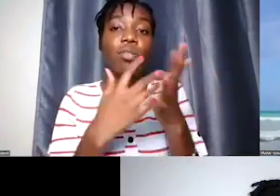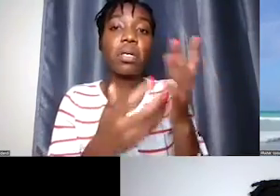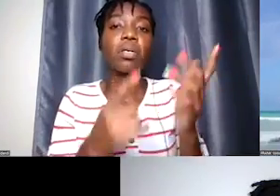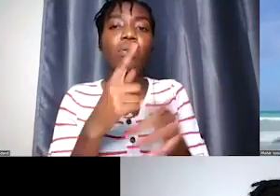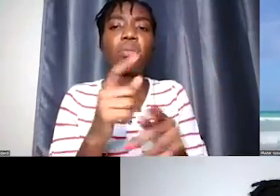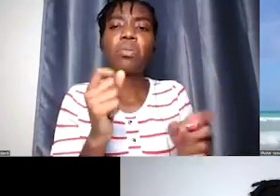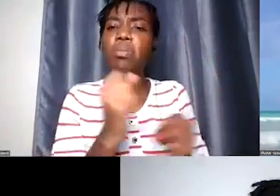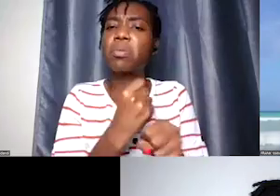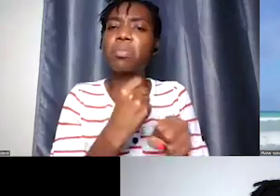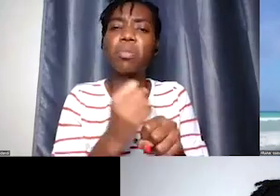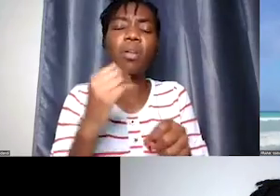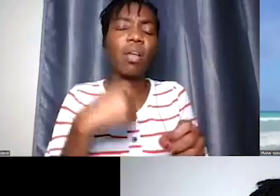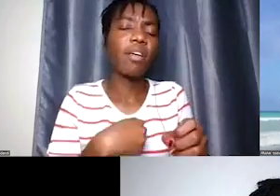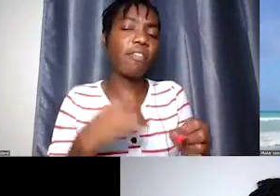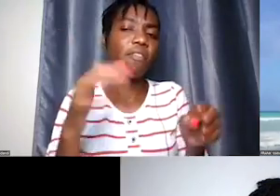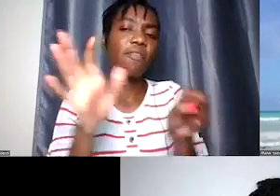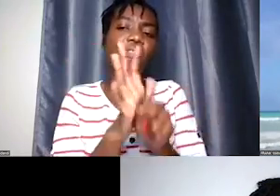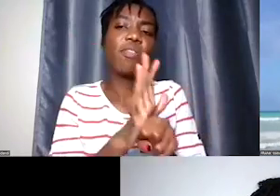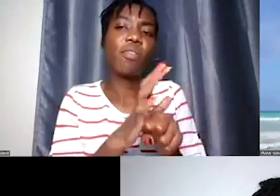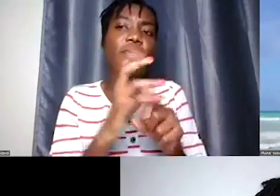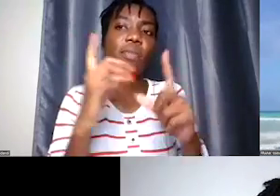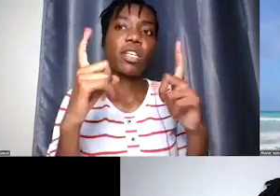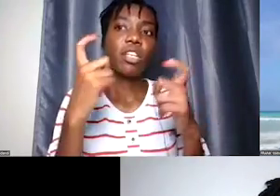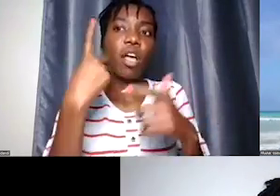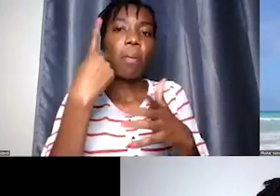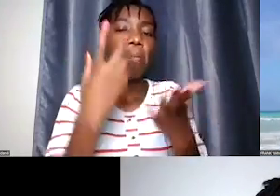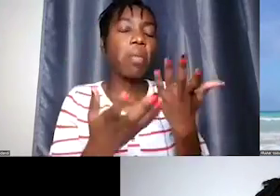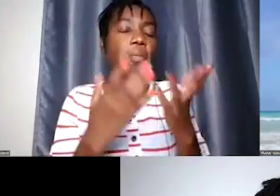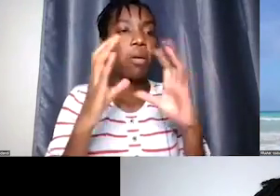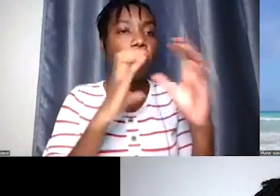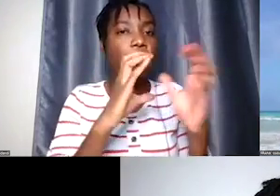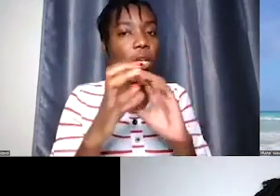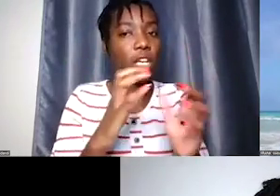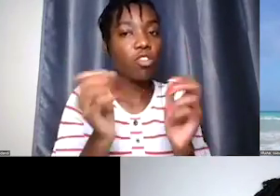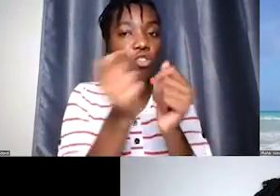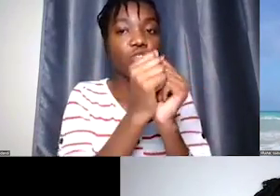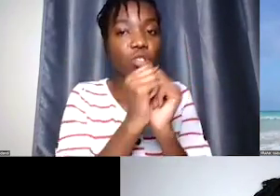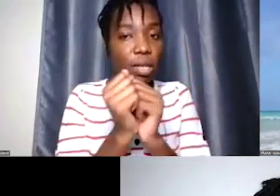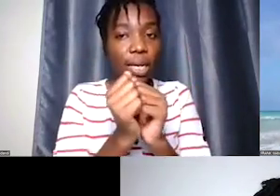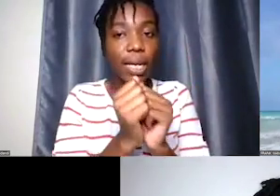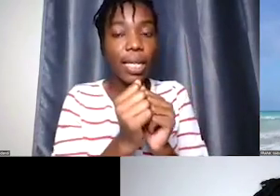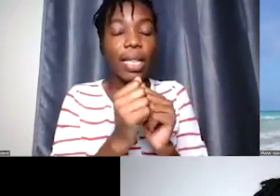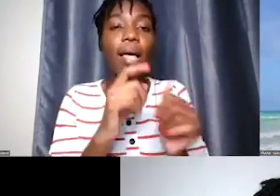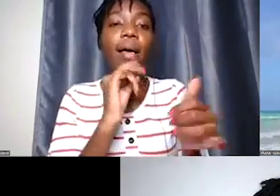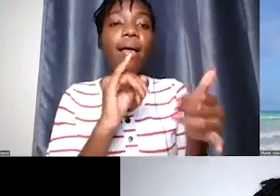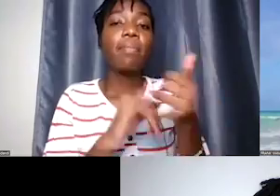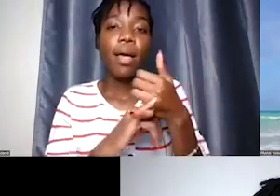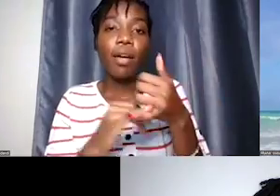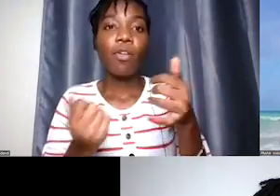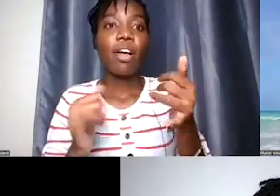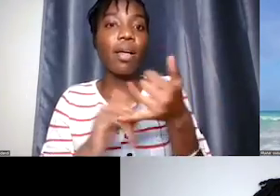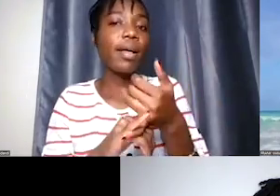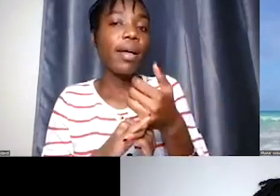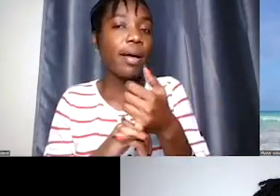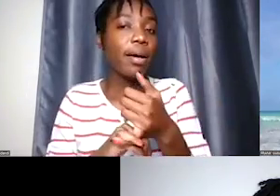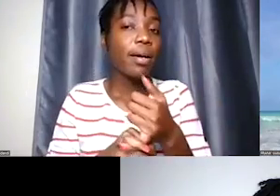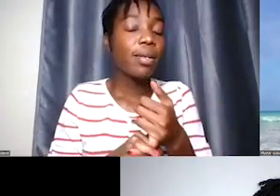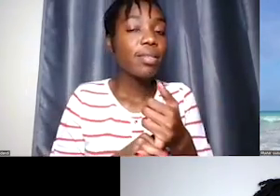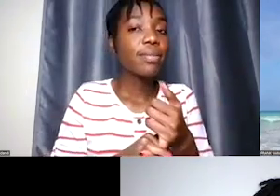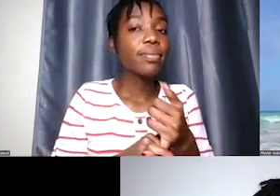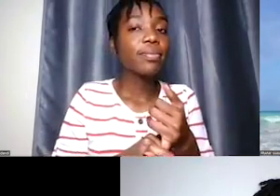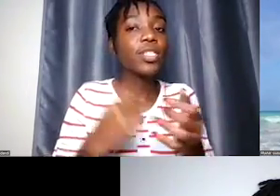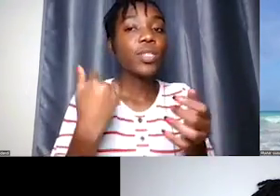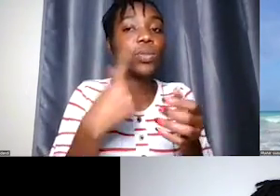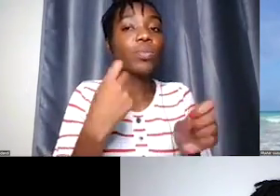have a full picture on whether they are communicating with your spouse who walked away and who had created a